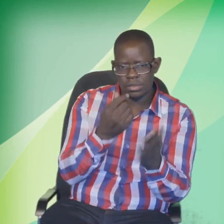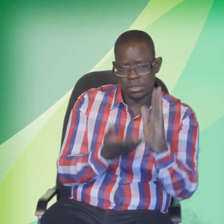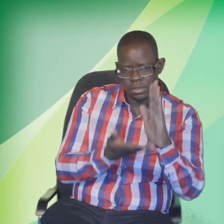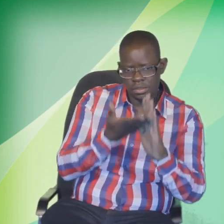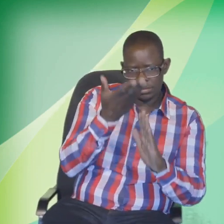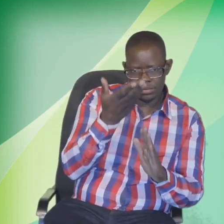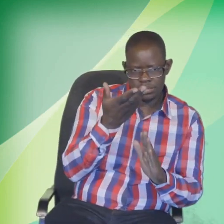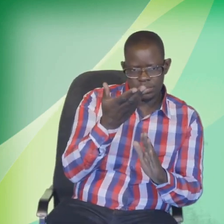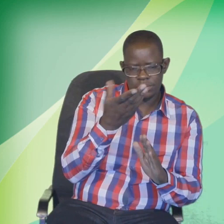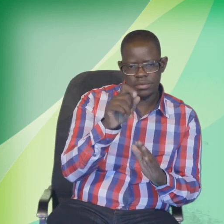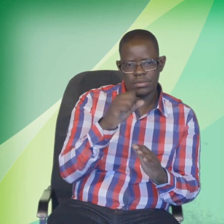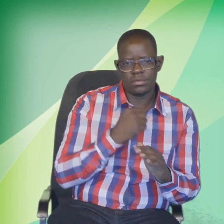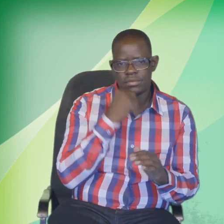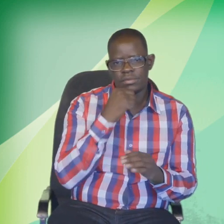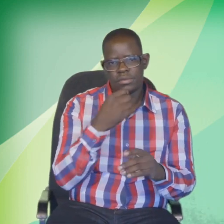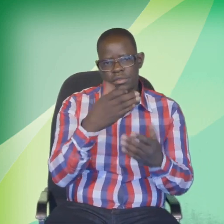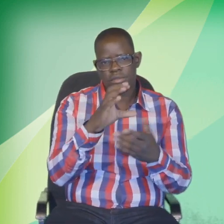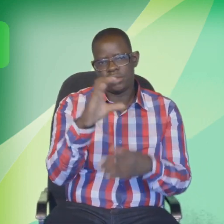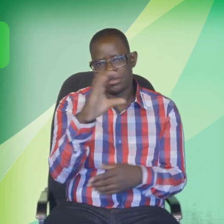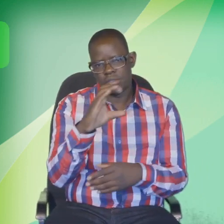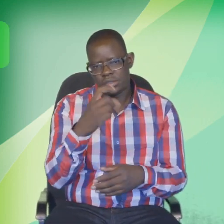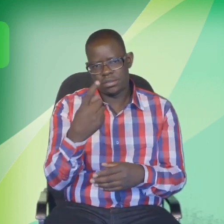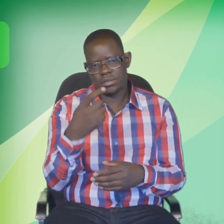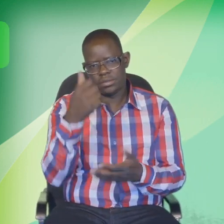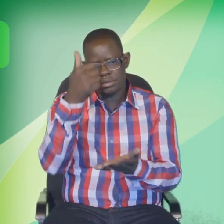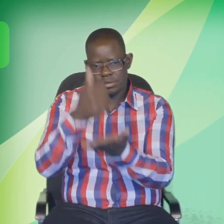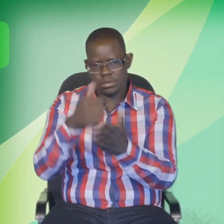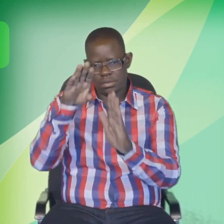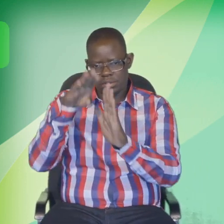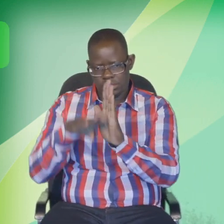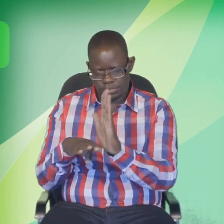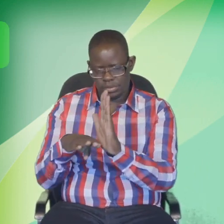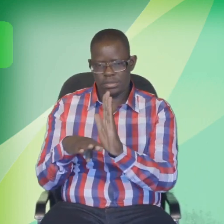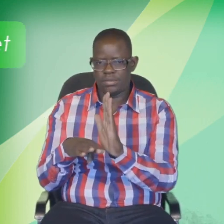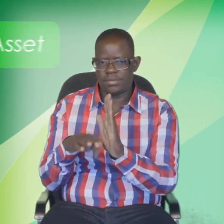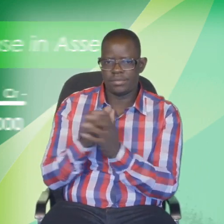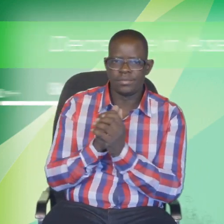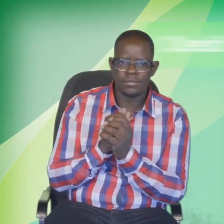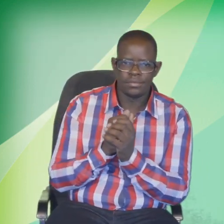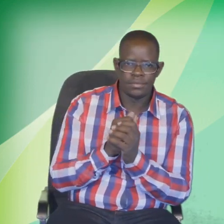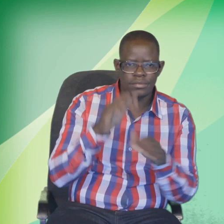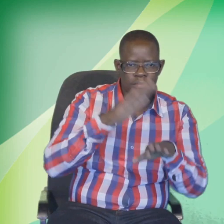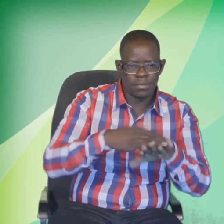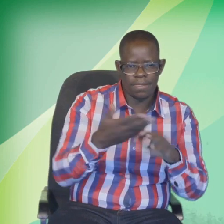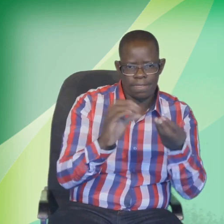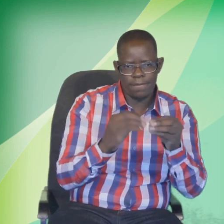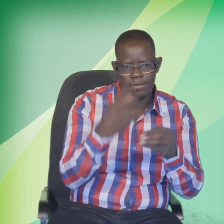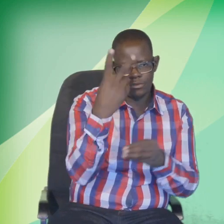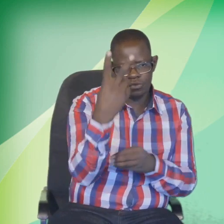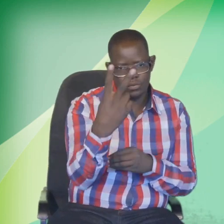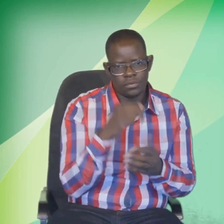in asset. On the credit side, the bank decrease in asset. Example number